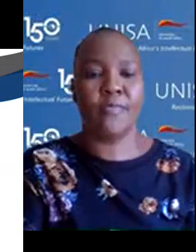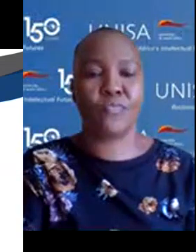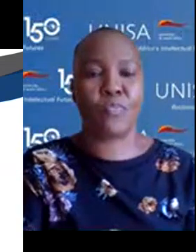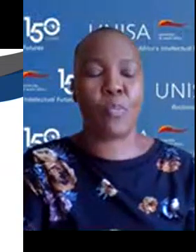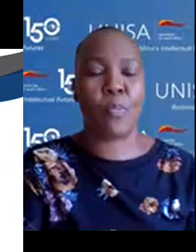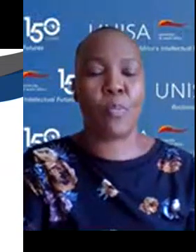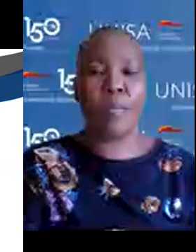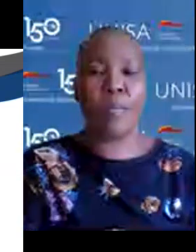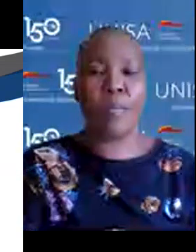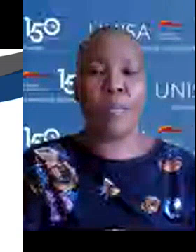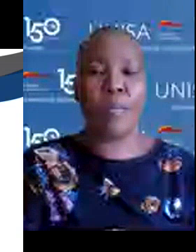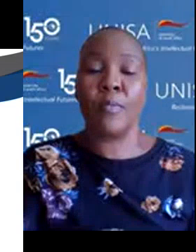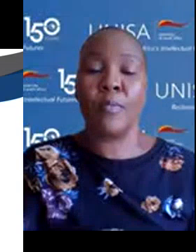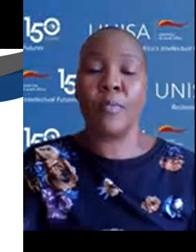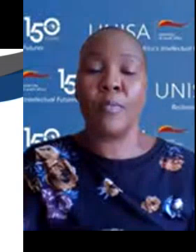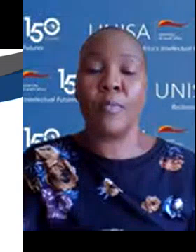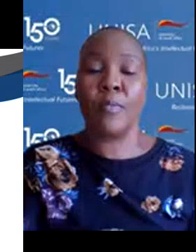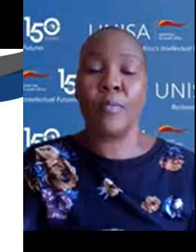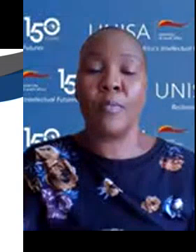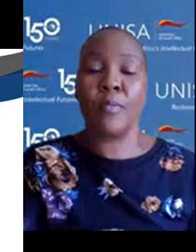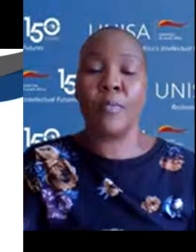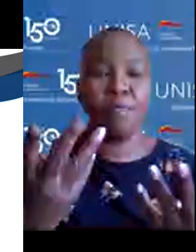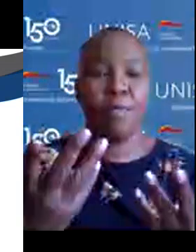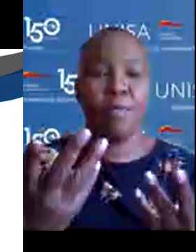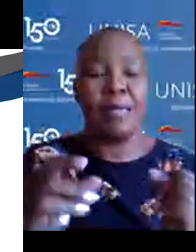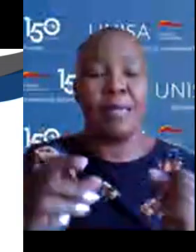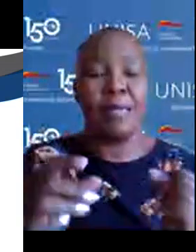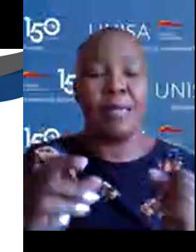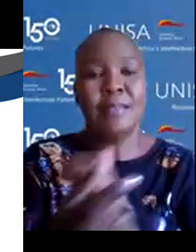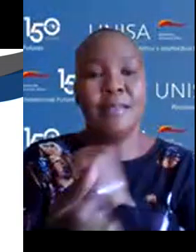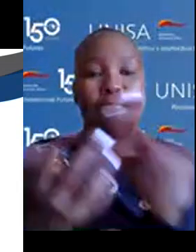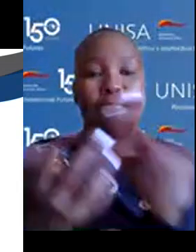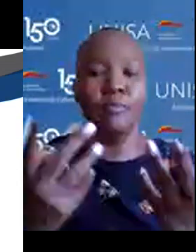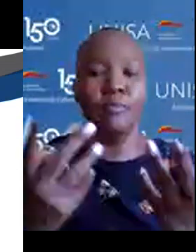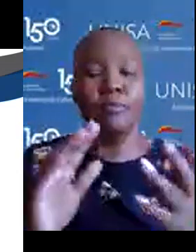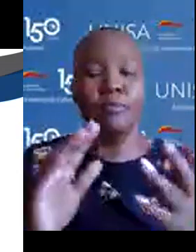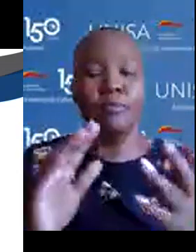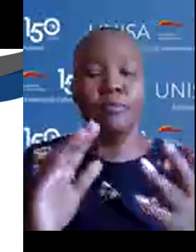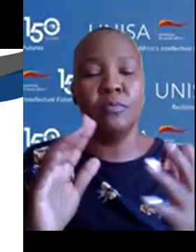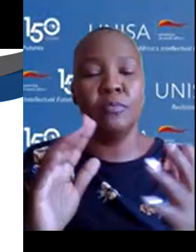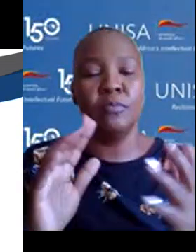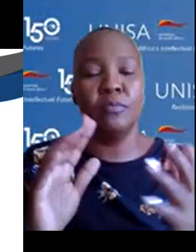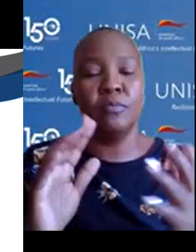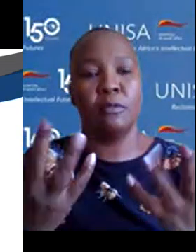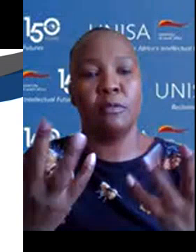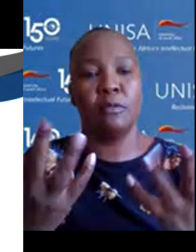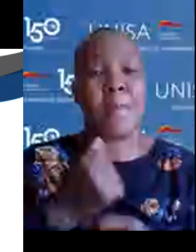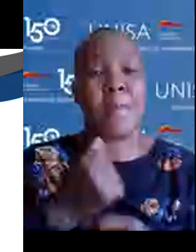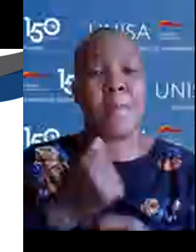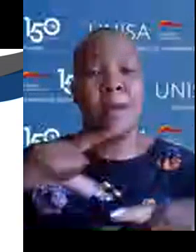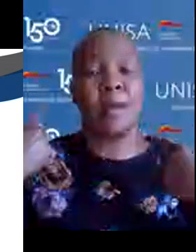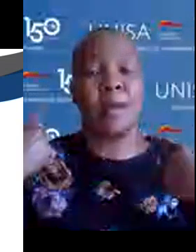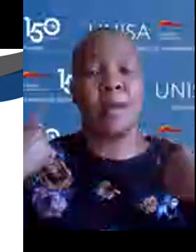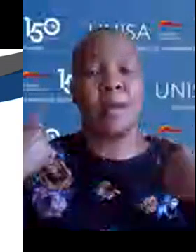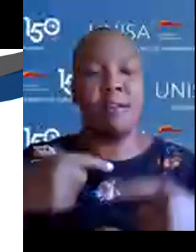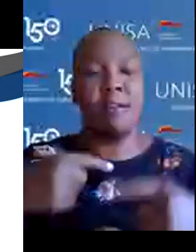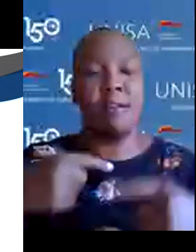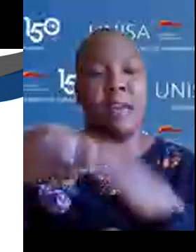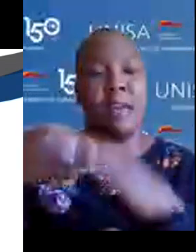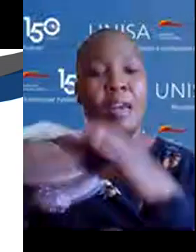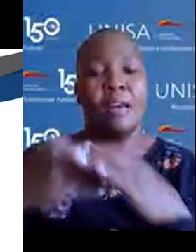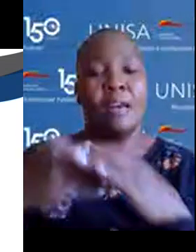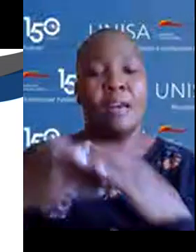Now, for this session to work, you need to have your MyLife account already activated.